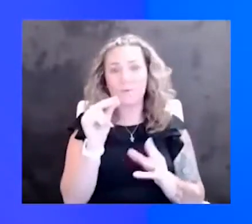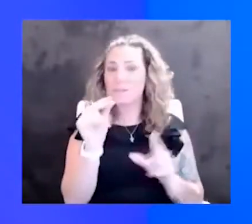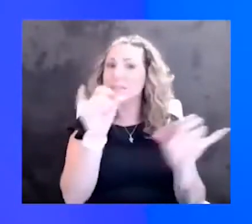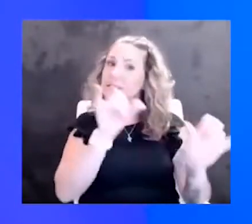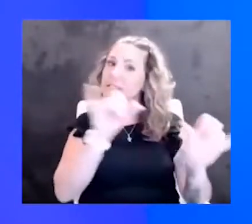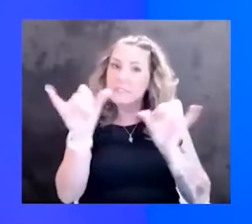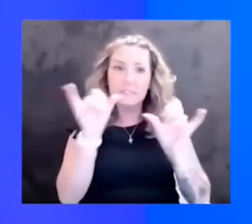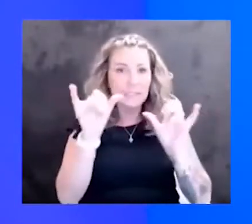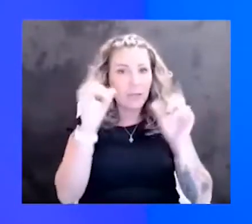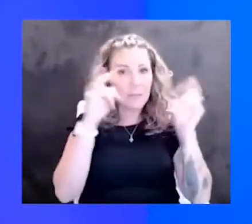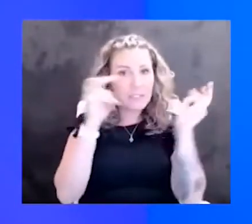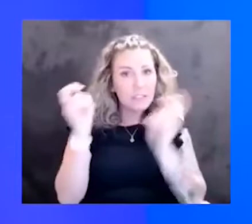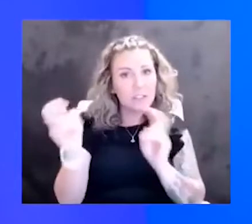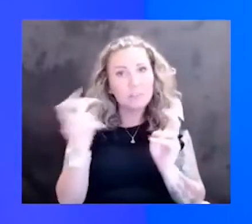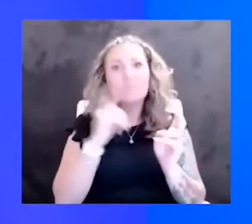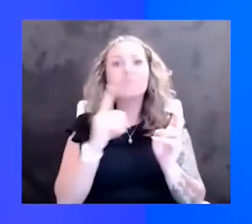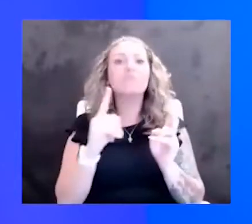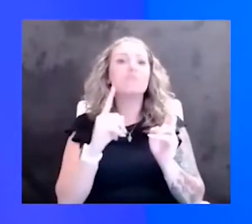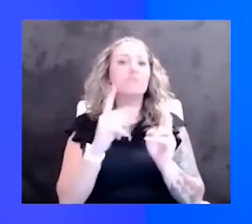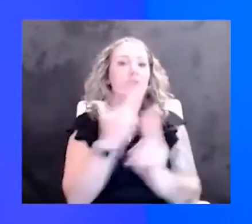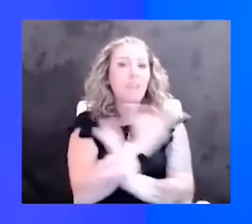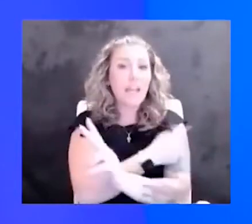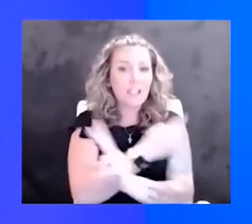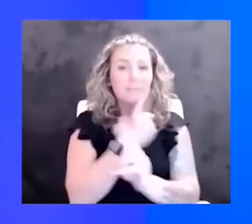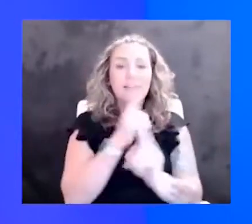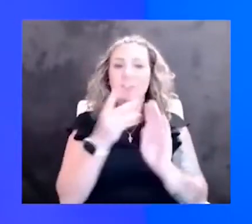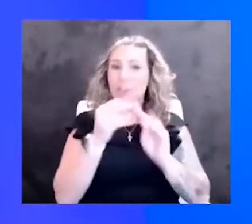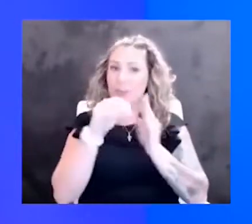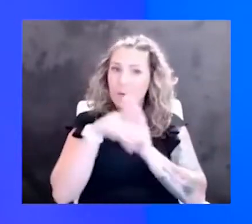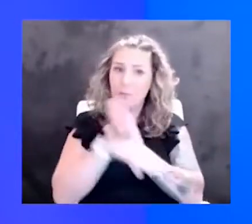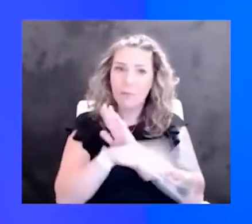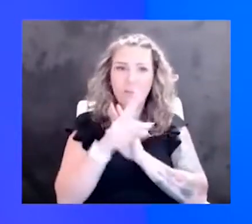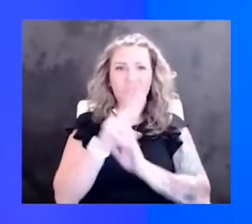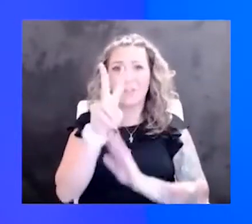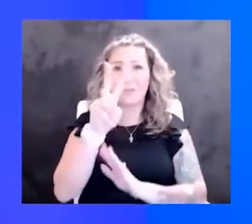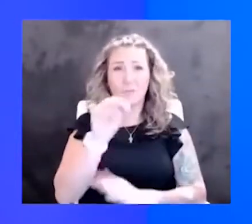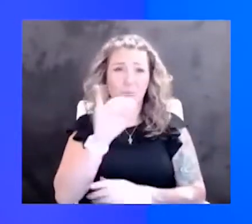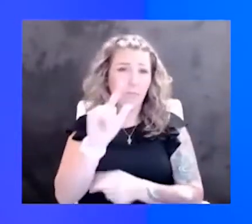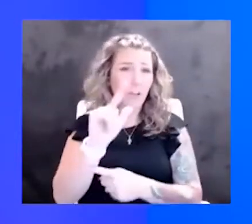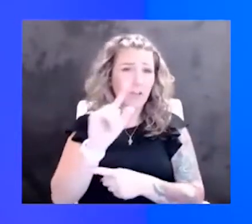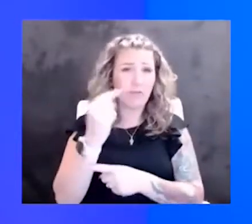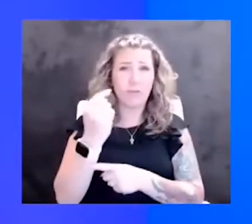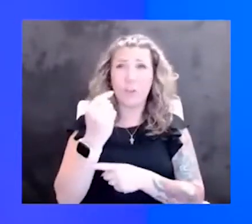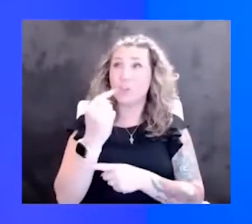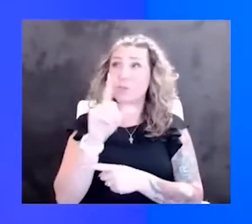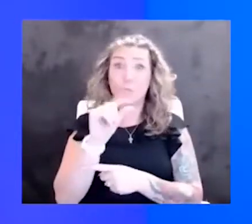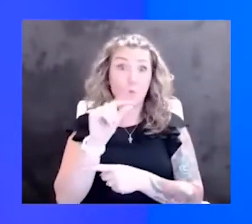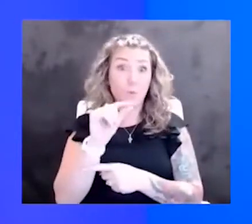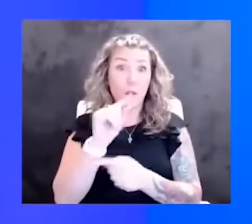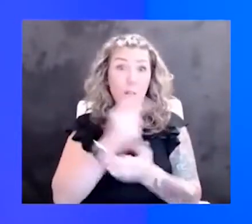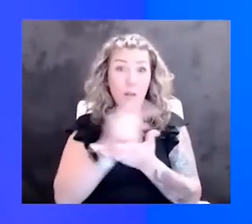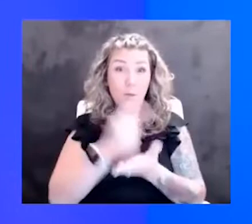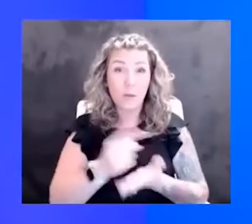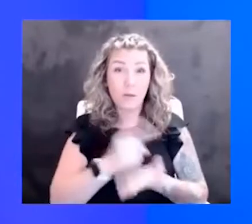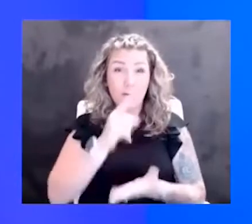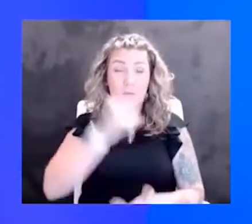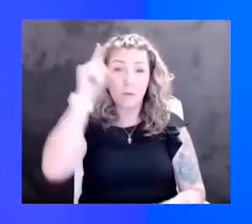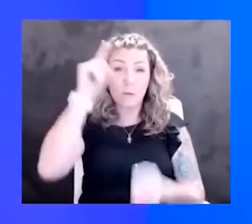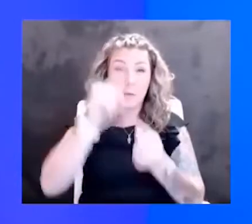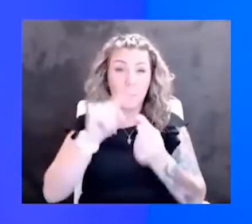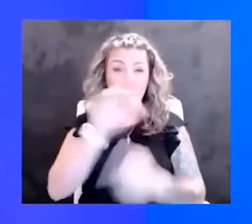vaccinations. Vaccinations have dropped off dramatically. We did 2 million in the first 20 weeks, so 100,000 a week. We're down to about 40% of